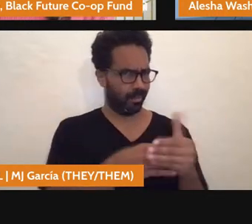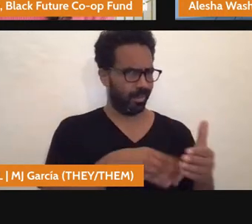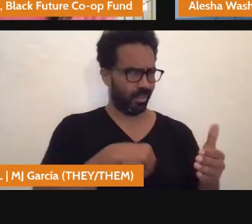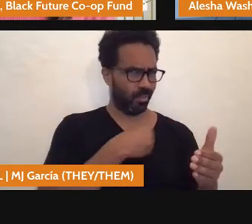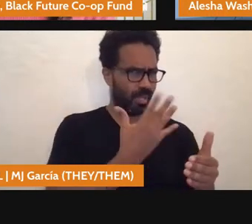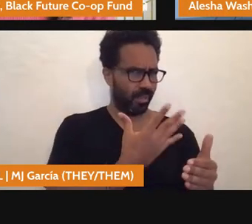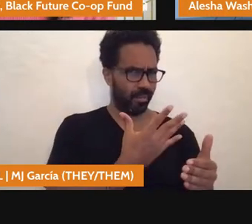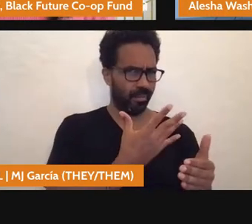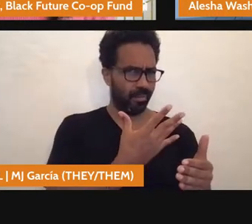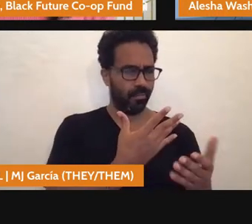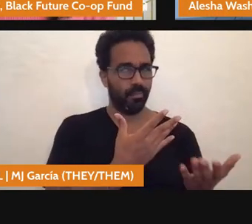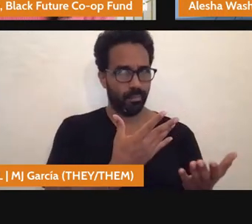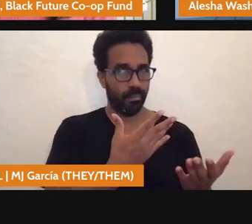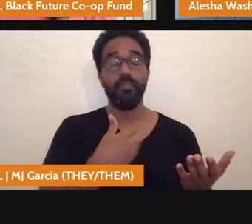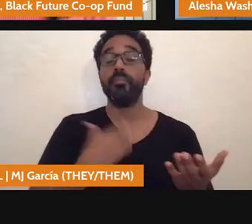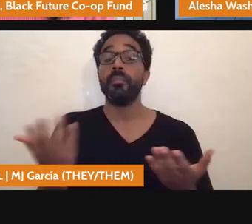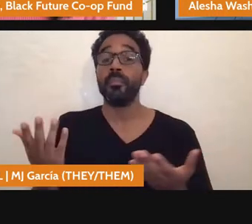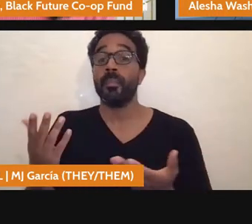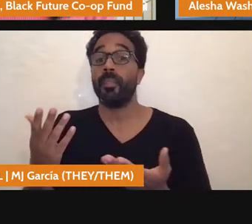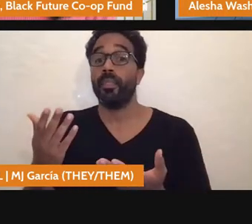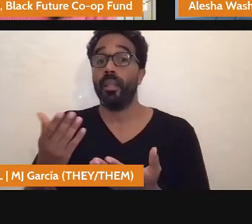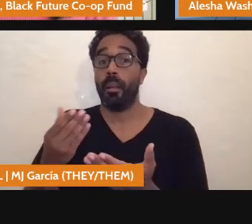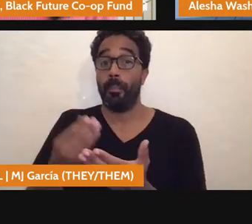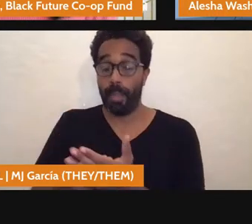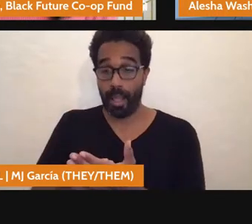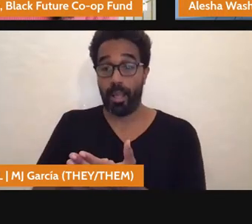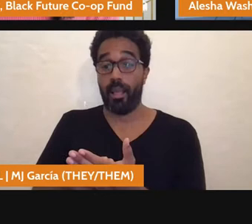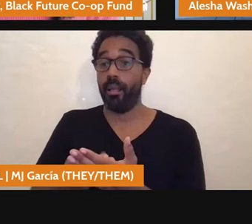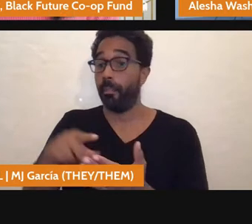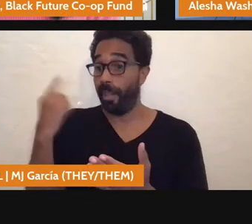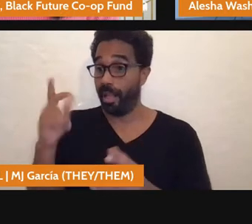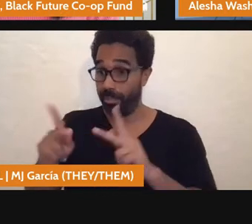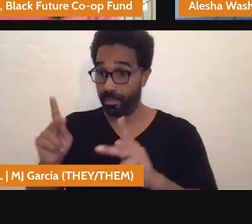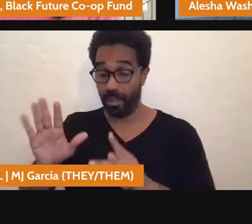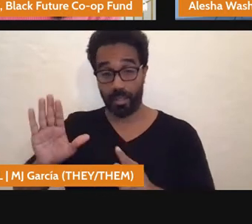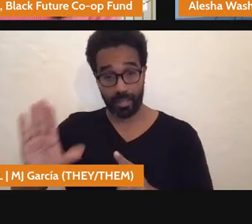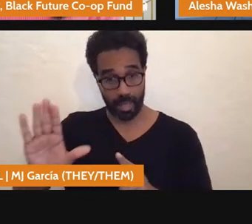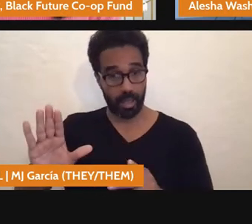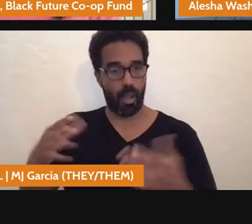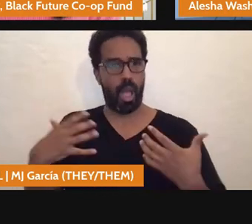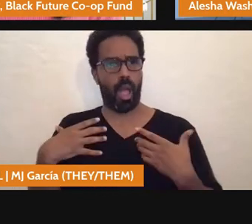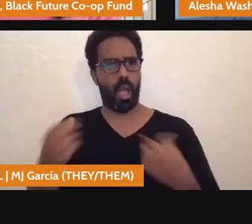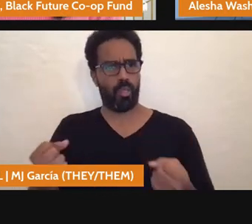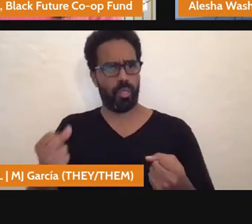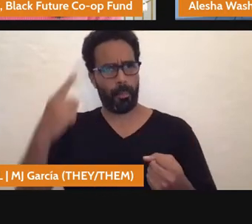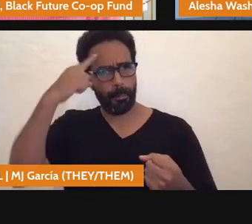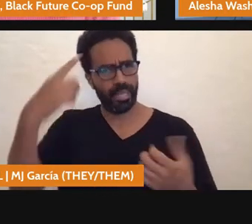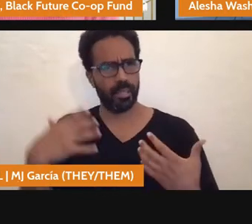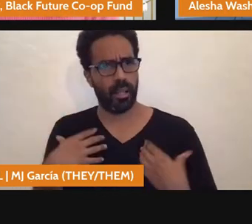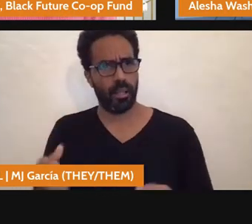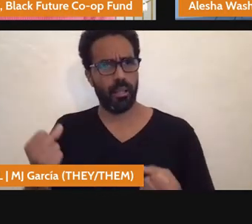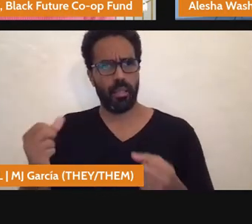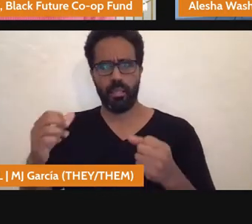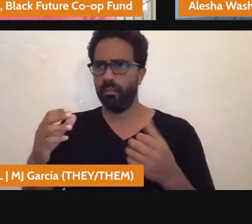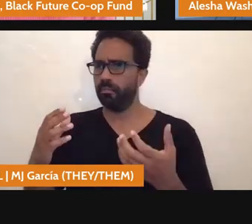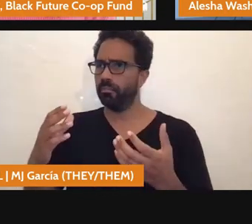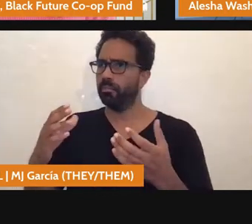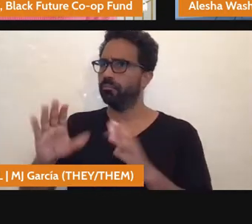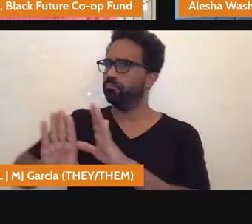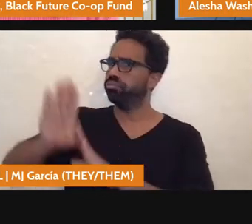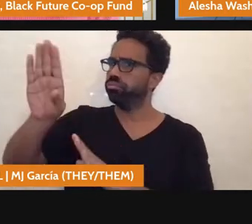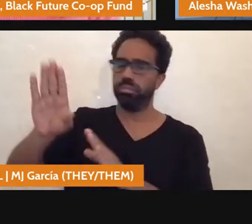well-being through economic equity. For example, building wealth or helping businesses to launch or